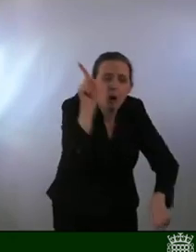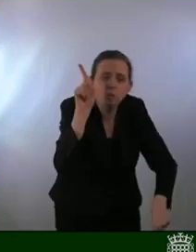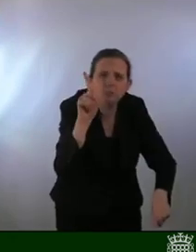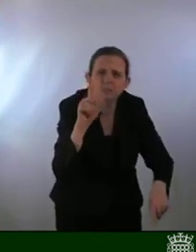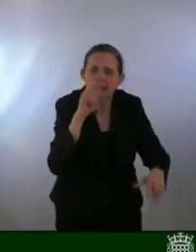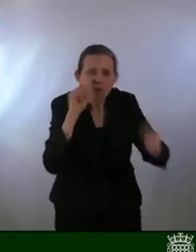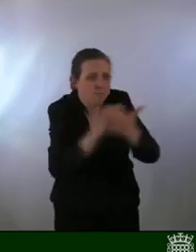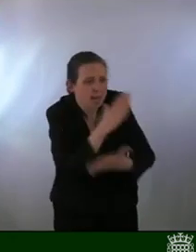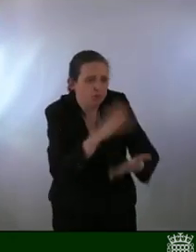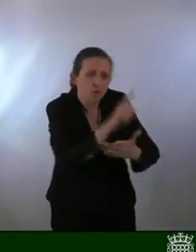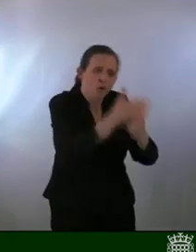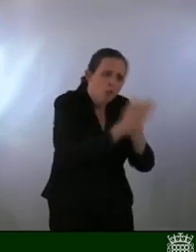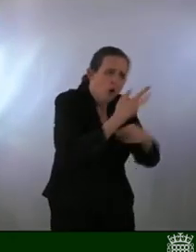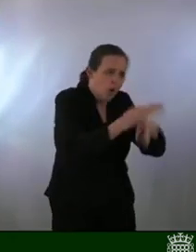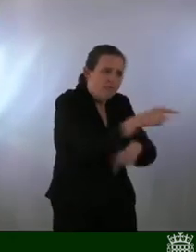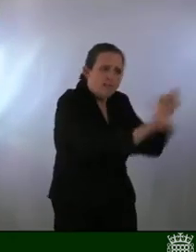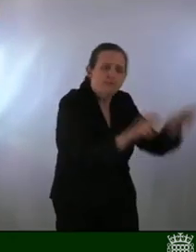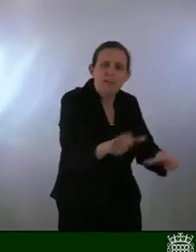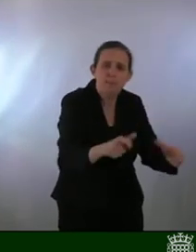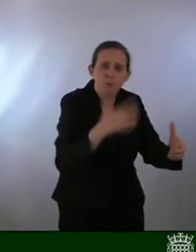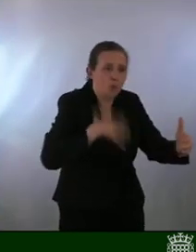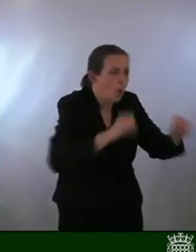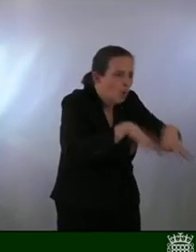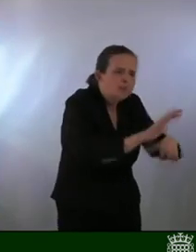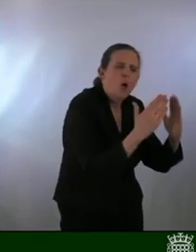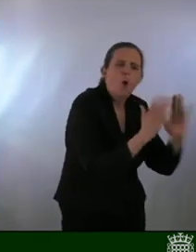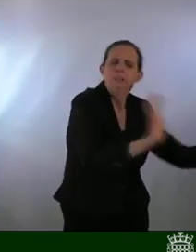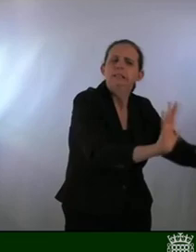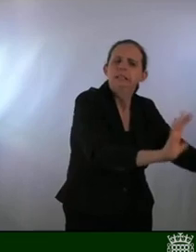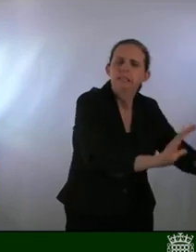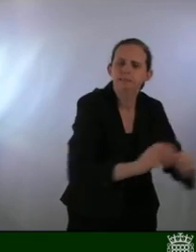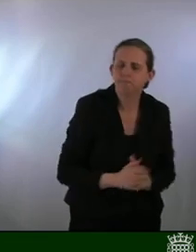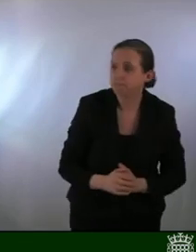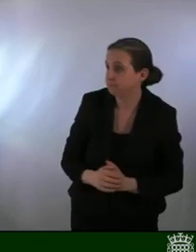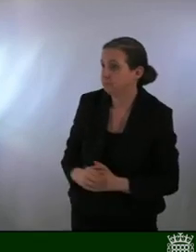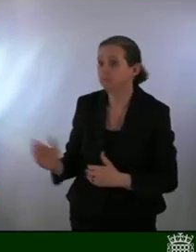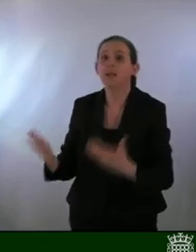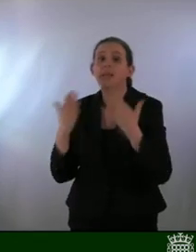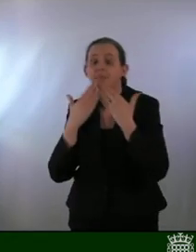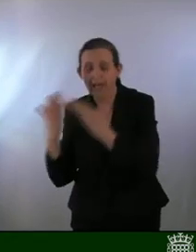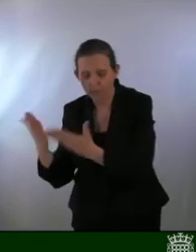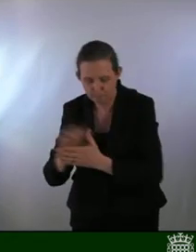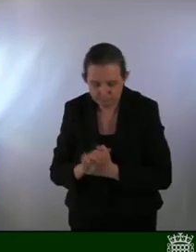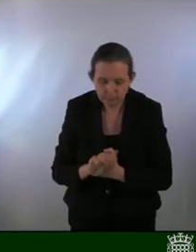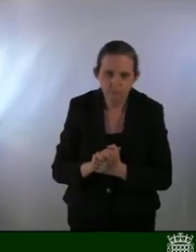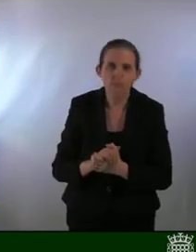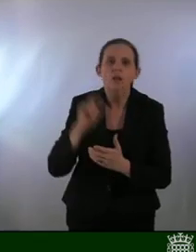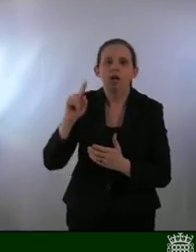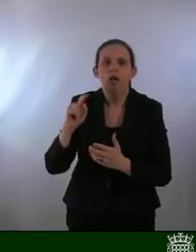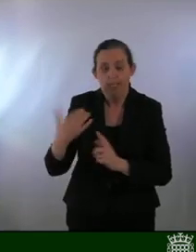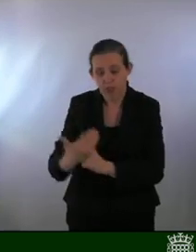Thank you very much, Mr. Speaker. The measures on shielding are specifically for those who